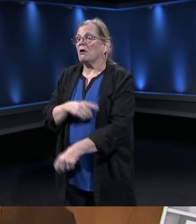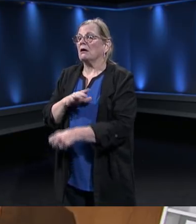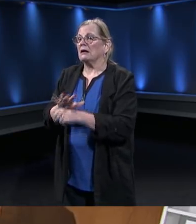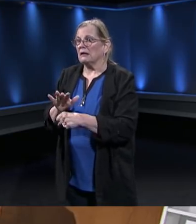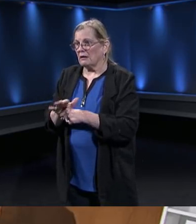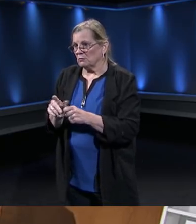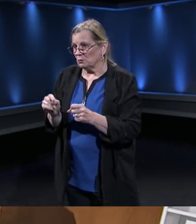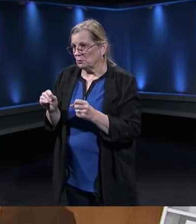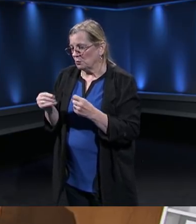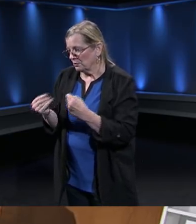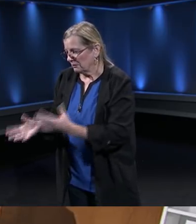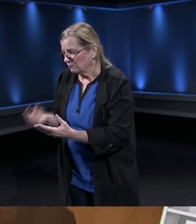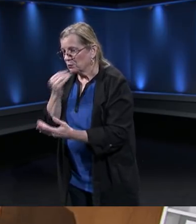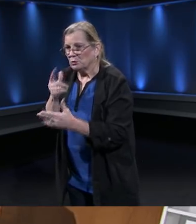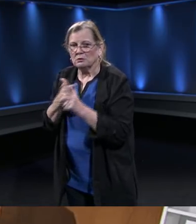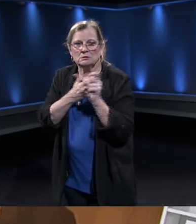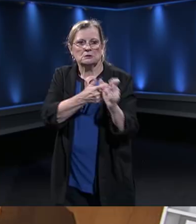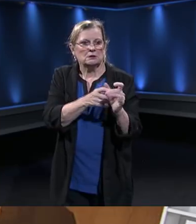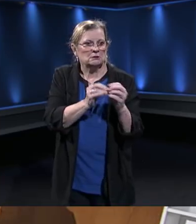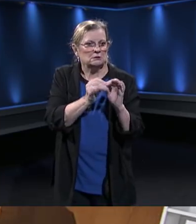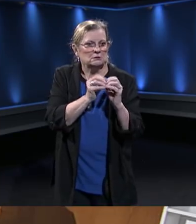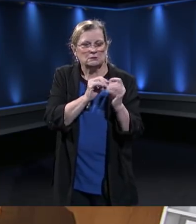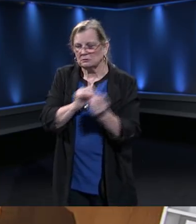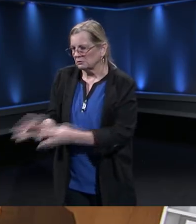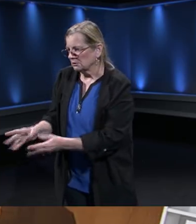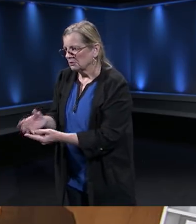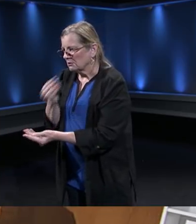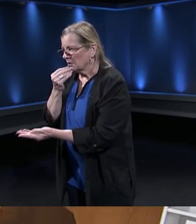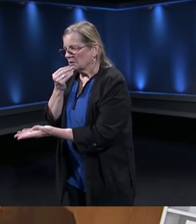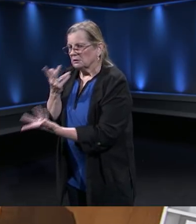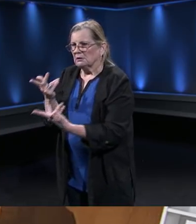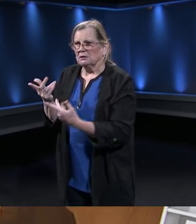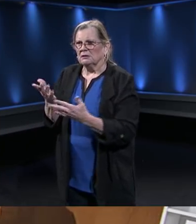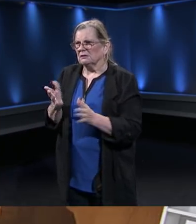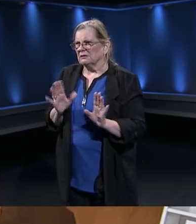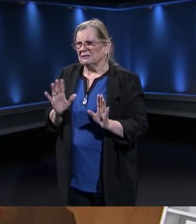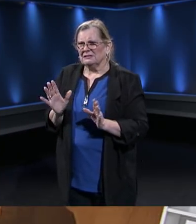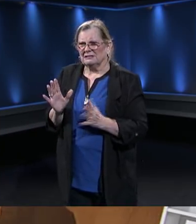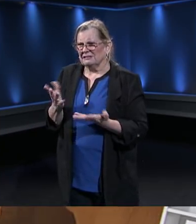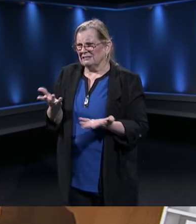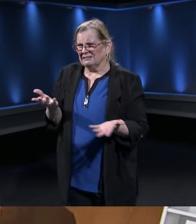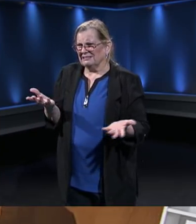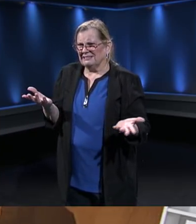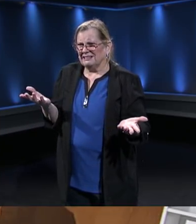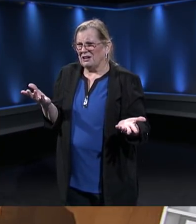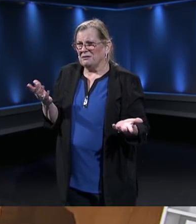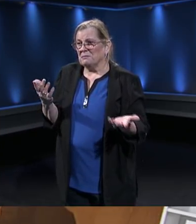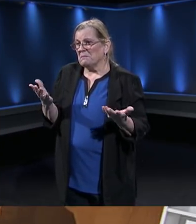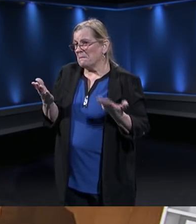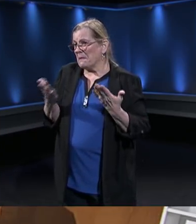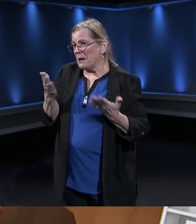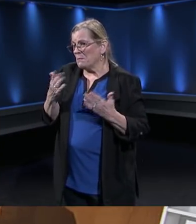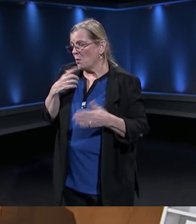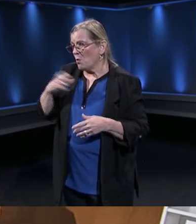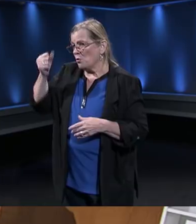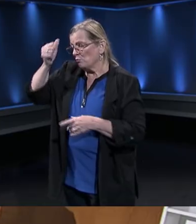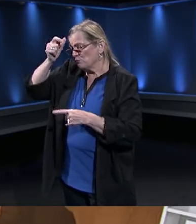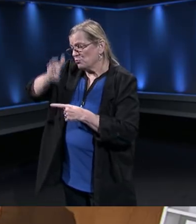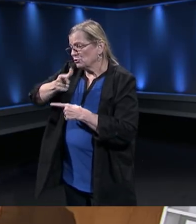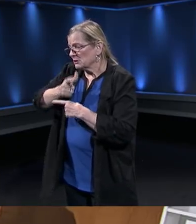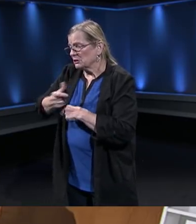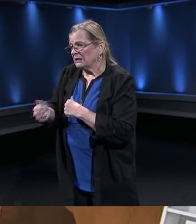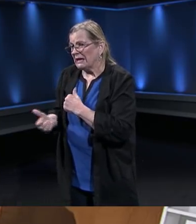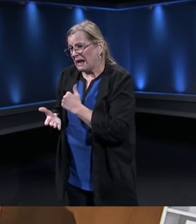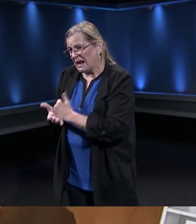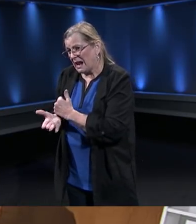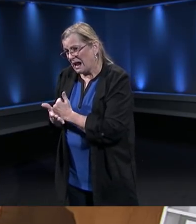by themselves unless they had siblings whose lunch coincided, or if the older sibling needed to help the younger siblings with lunch, that would be a